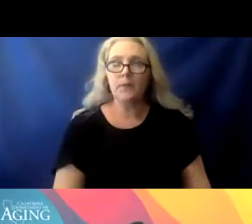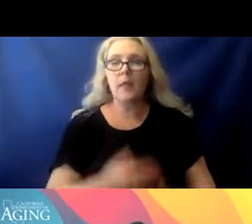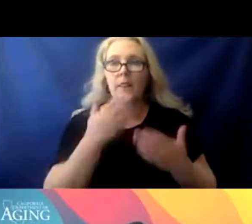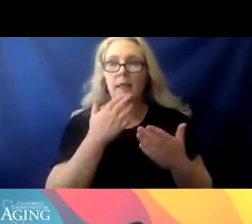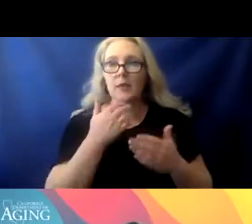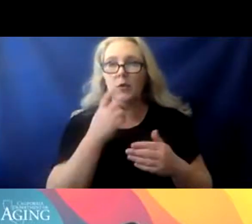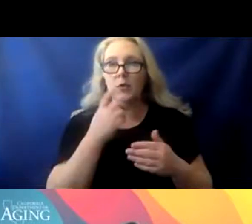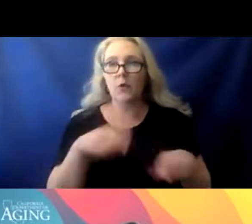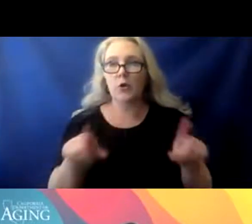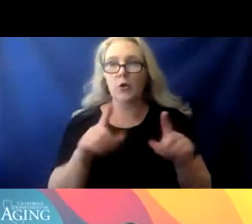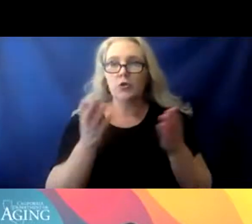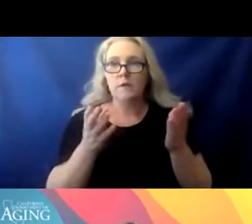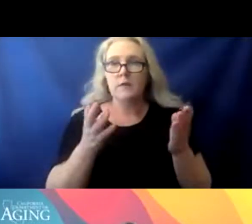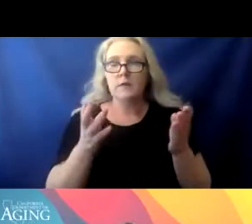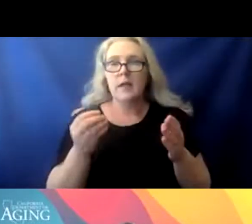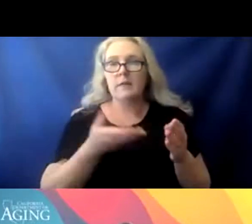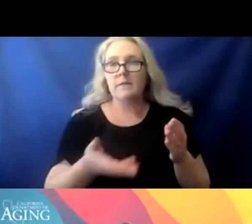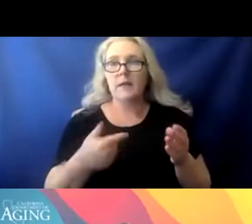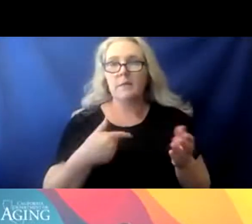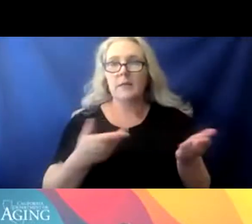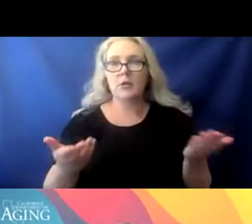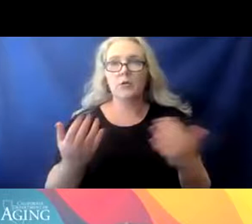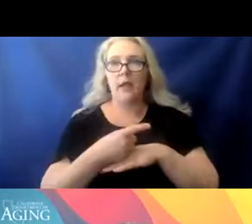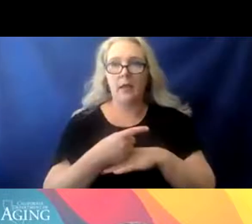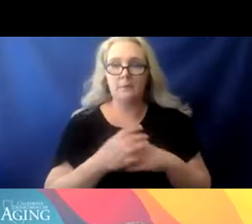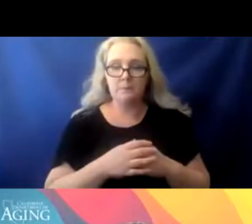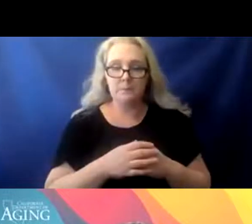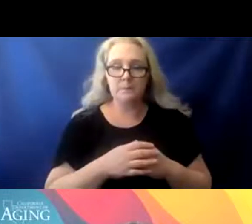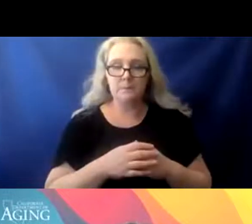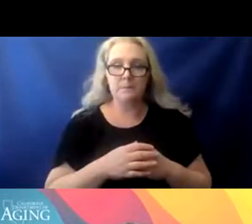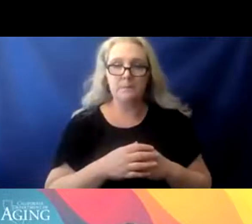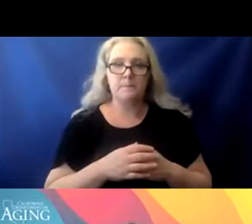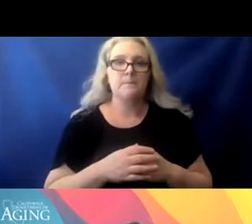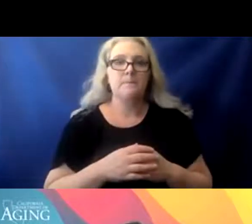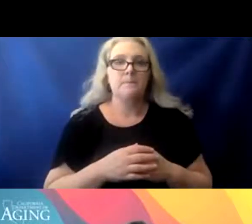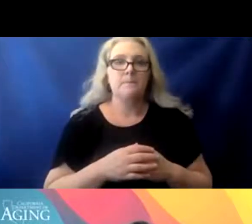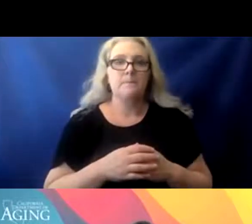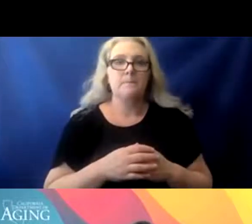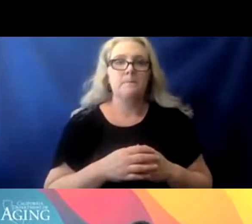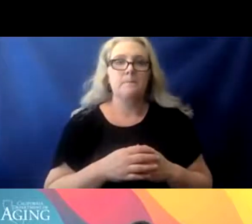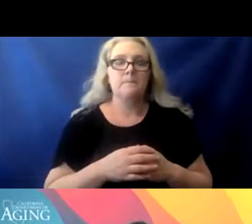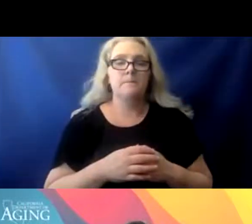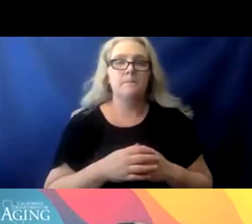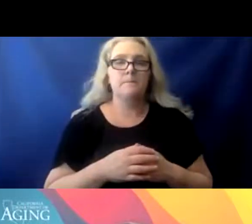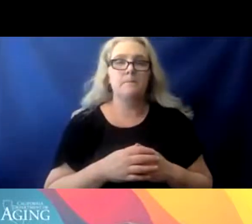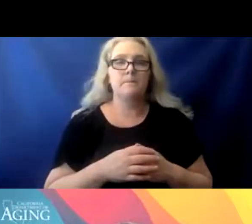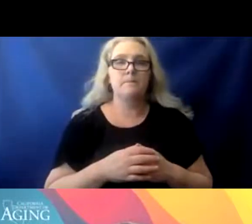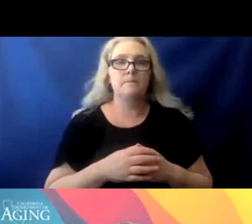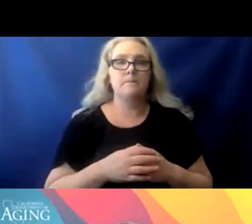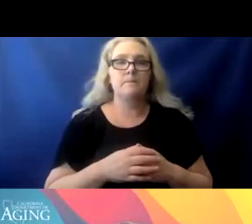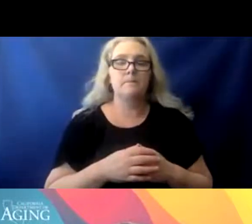also for having me here today to, for some of you, introduce you to the data dashboard. For many of